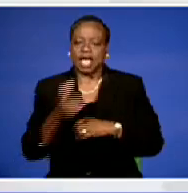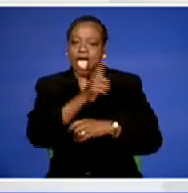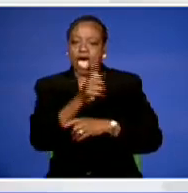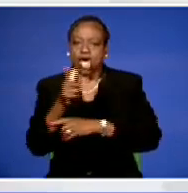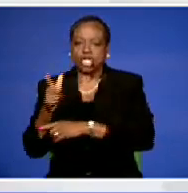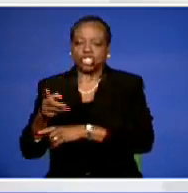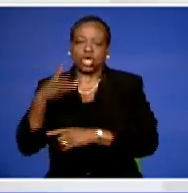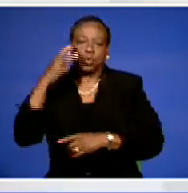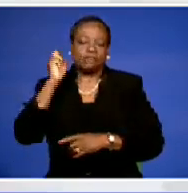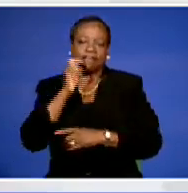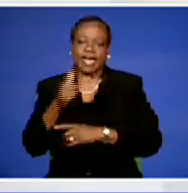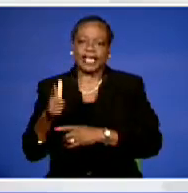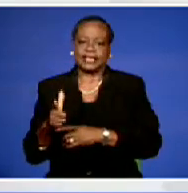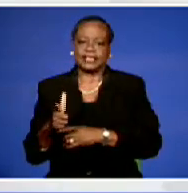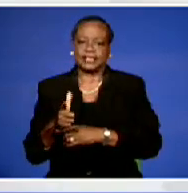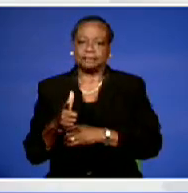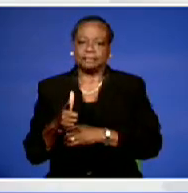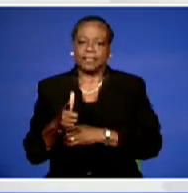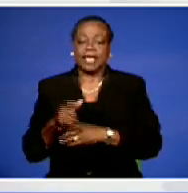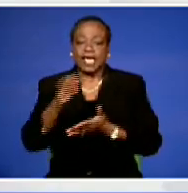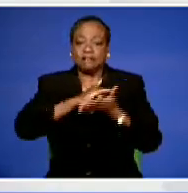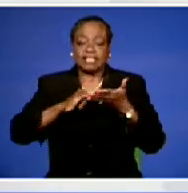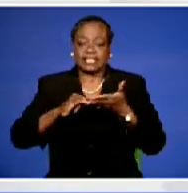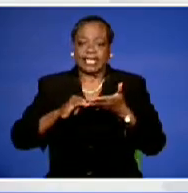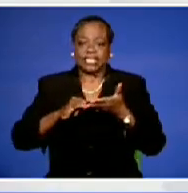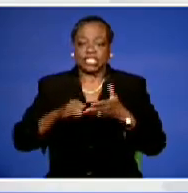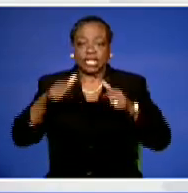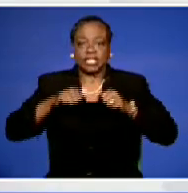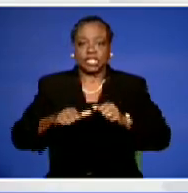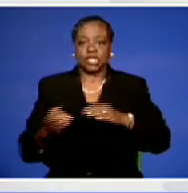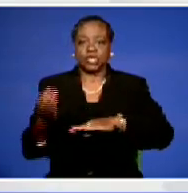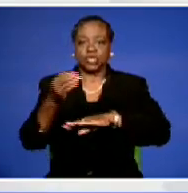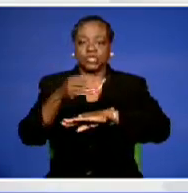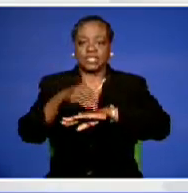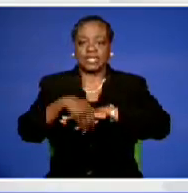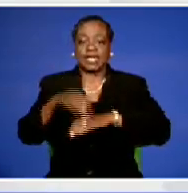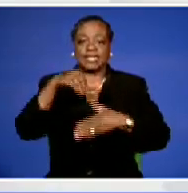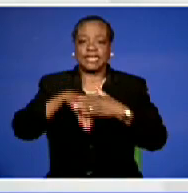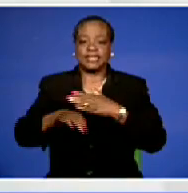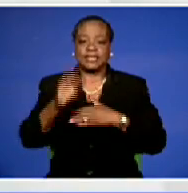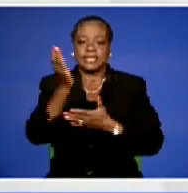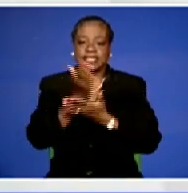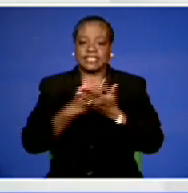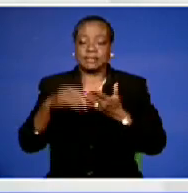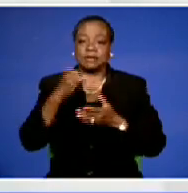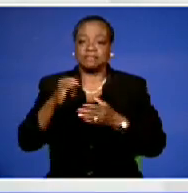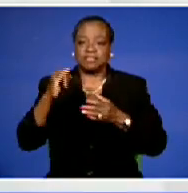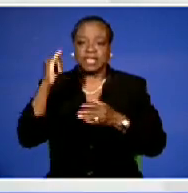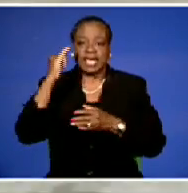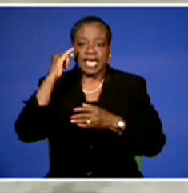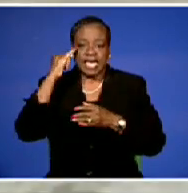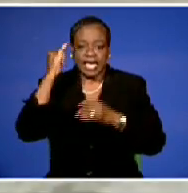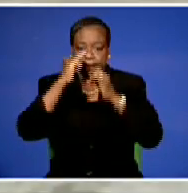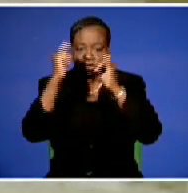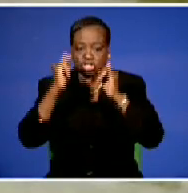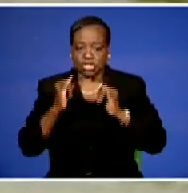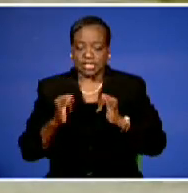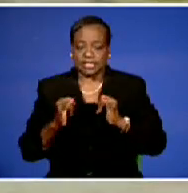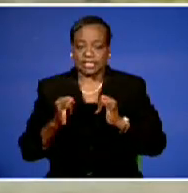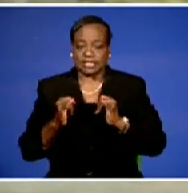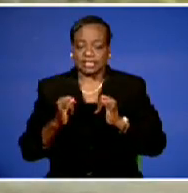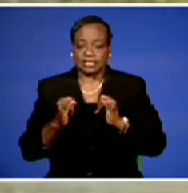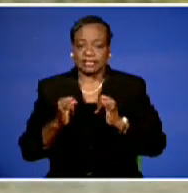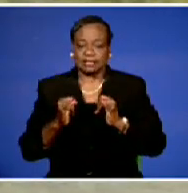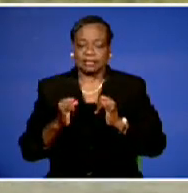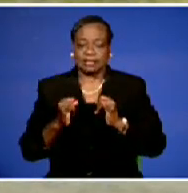were fired during the episode. An investigation continues tonight. These are some of the images which emerged a short time after the